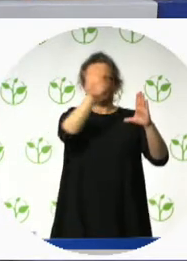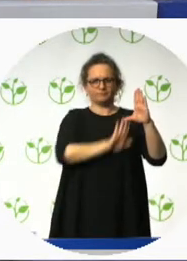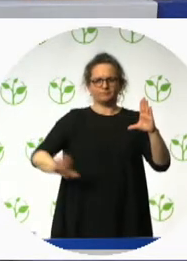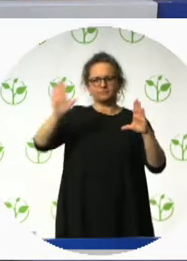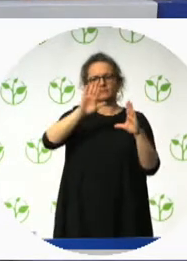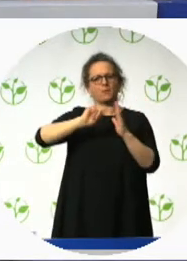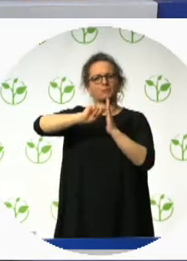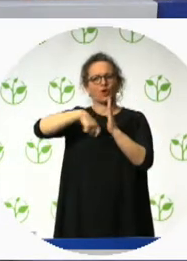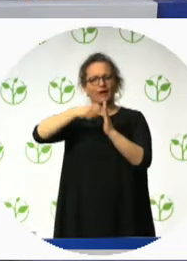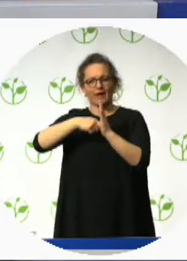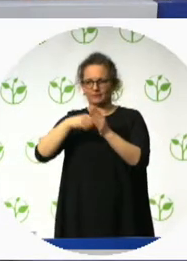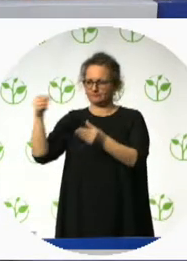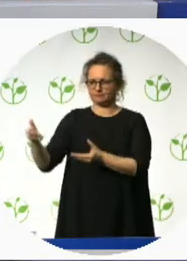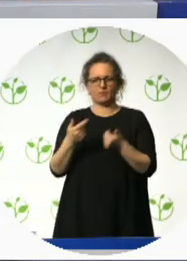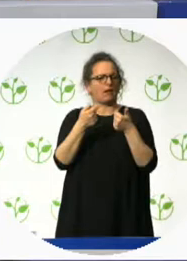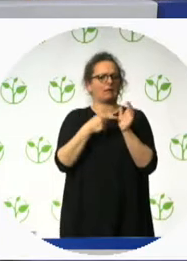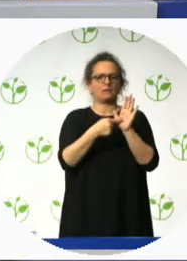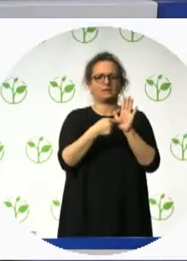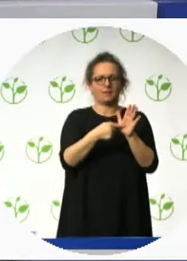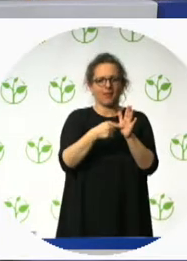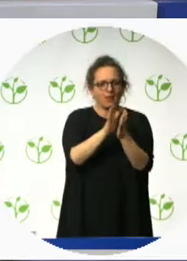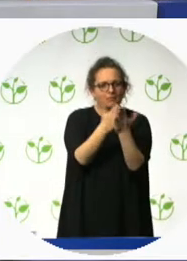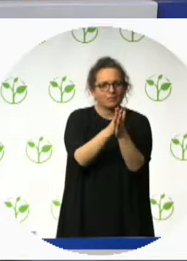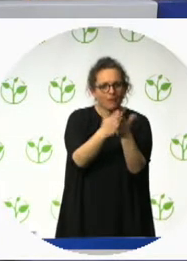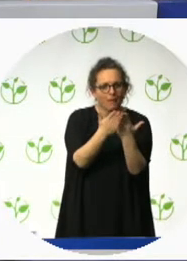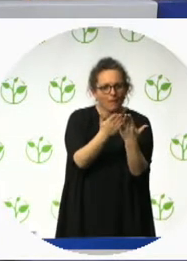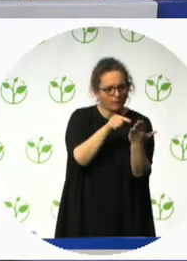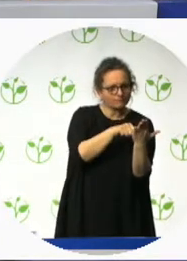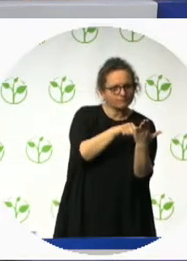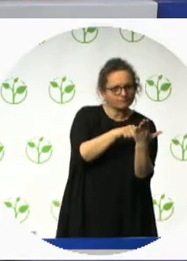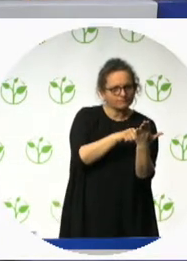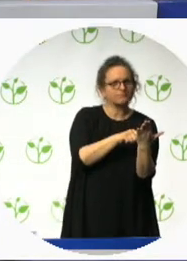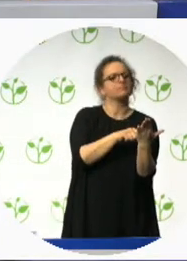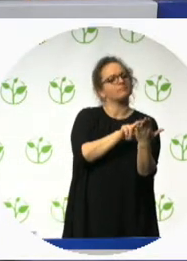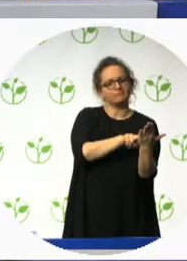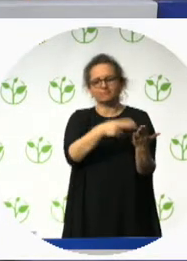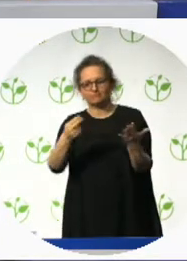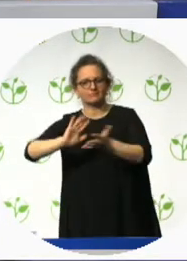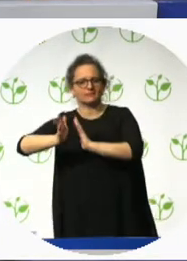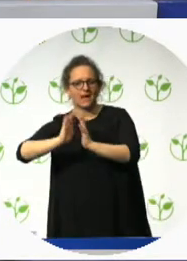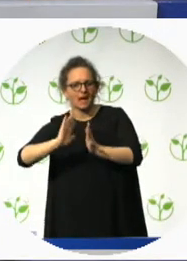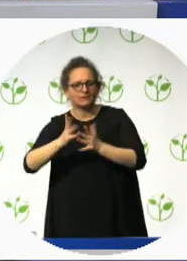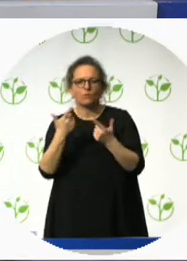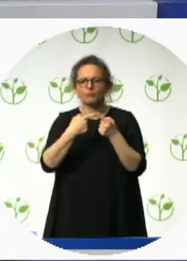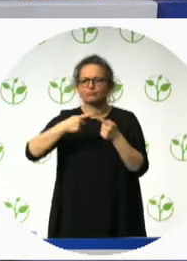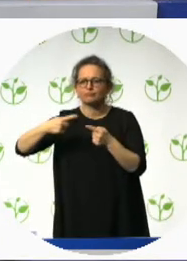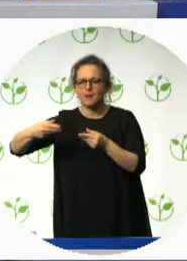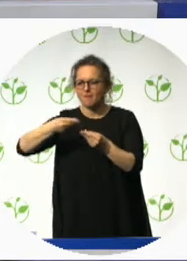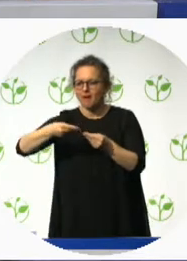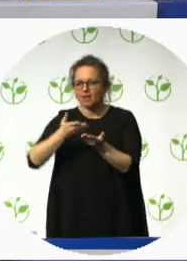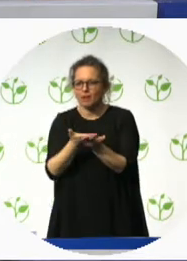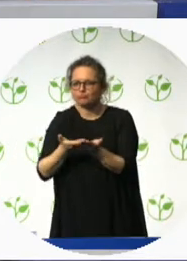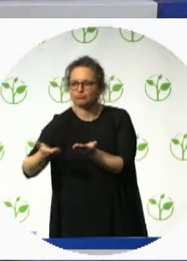into sign language, and we make material and methods for a bilingual teaching way for teachers.